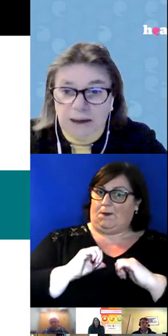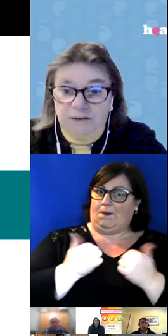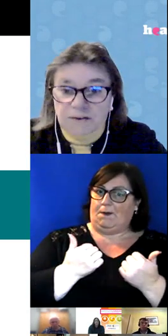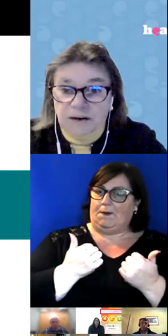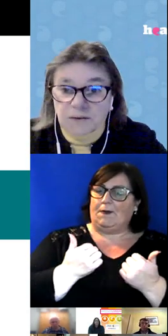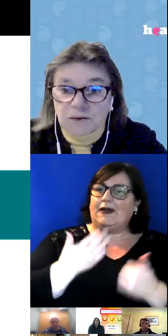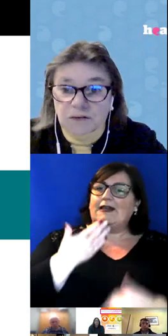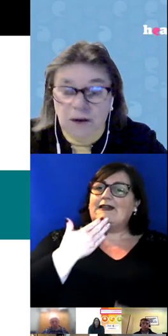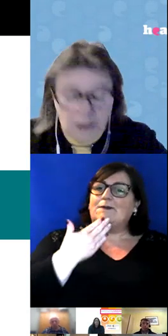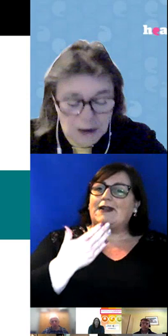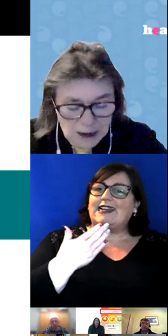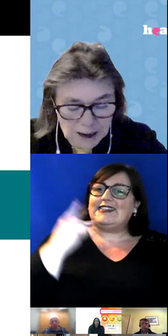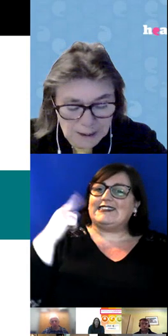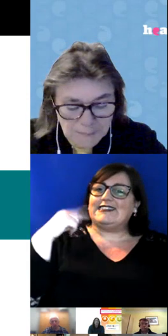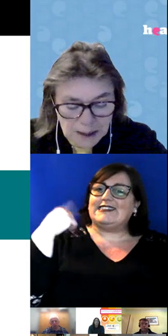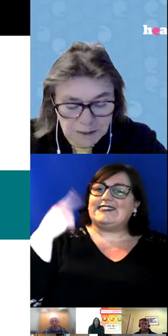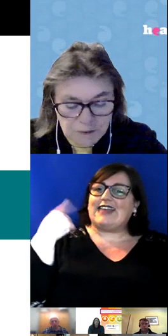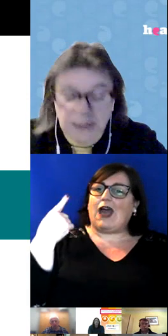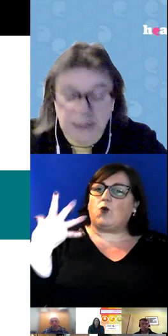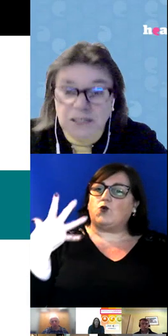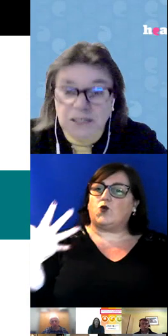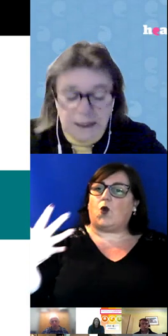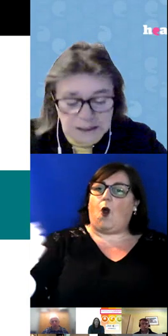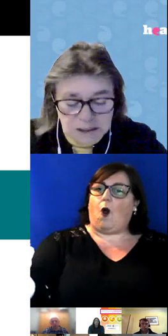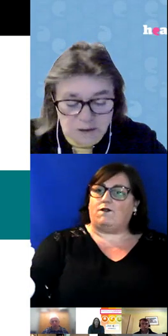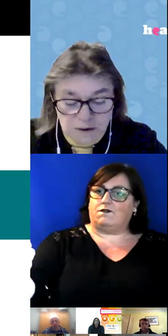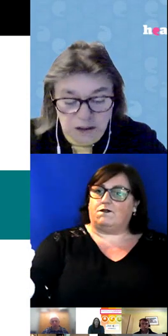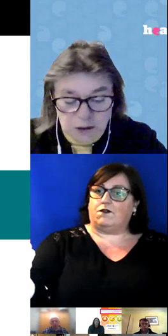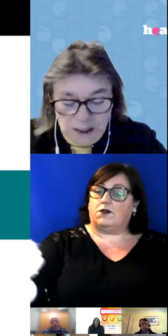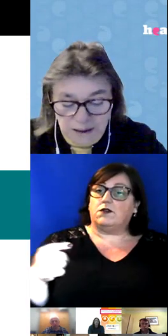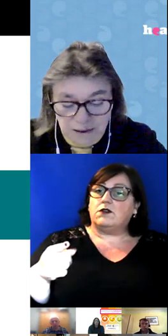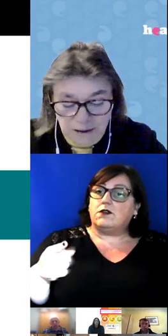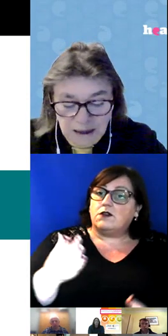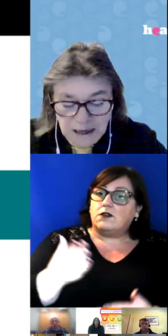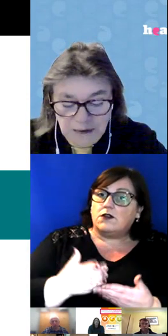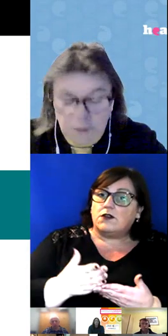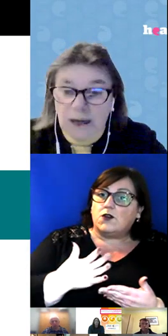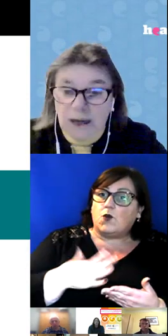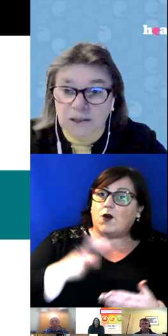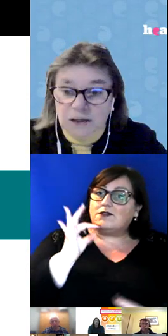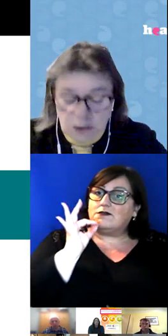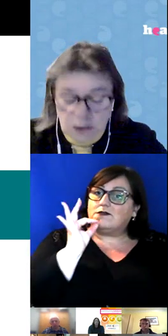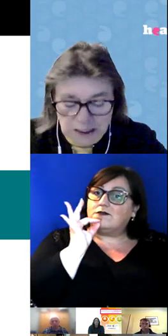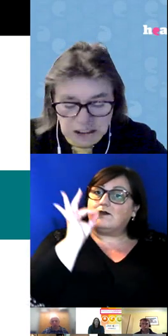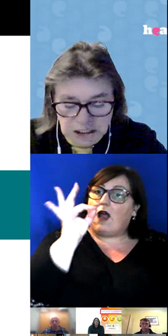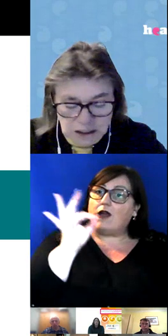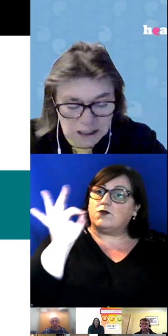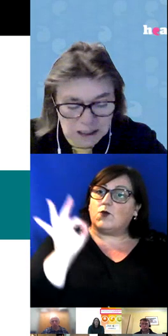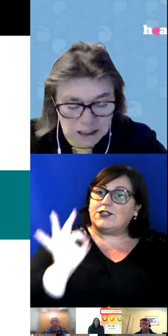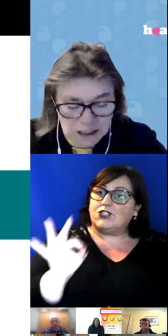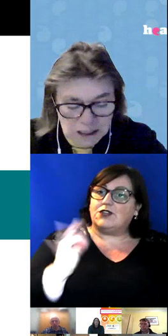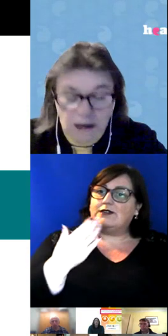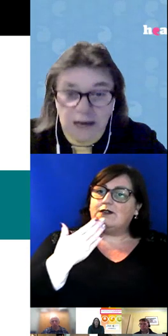mute your microphones and raise your hand, your virtual hand, if you would like to ask a